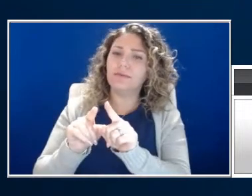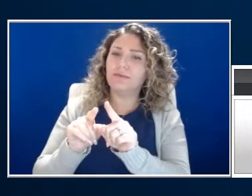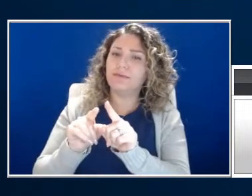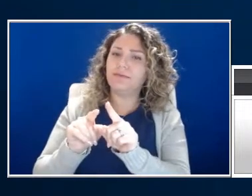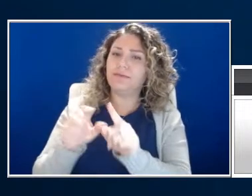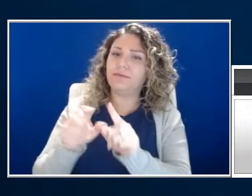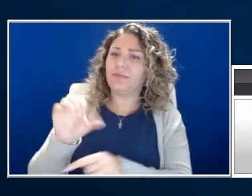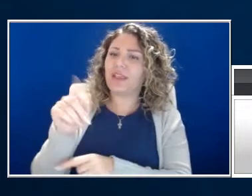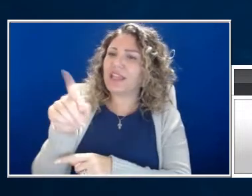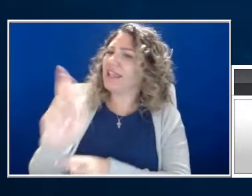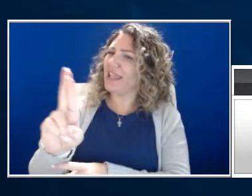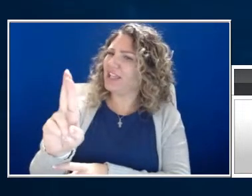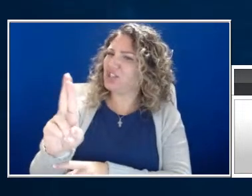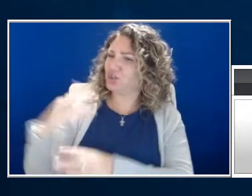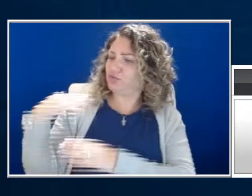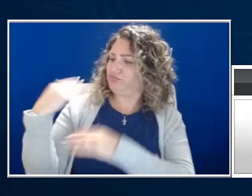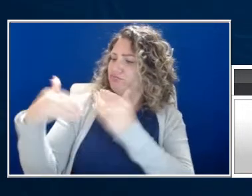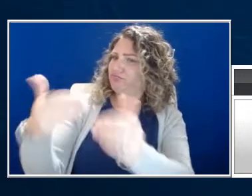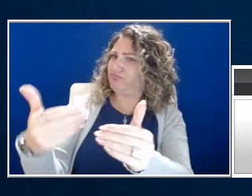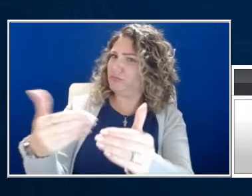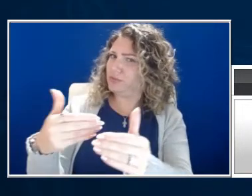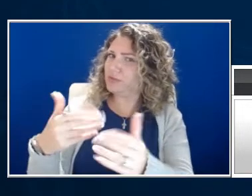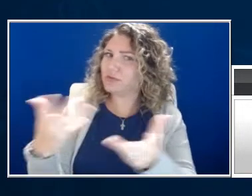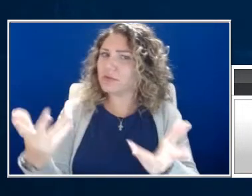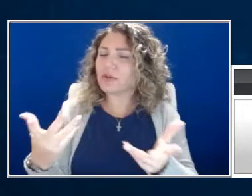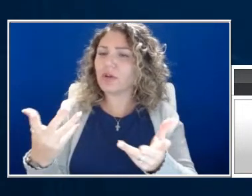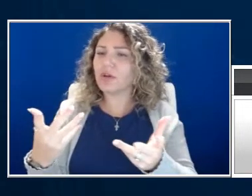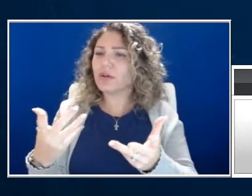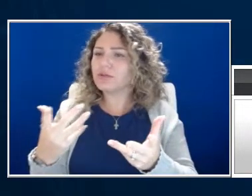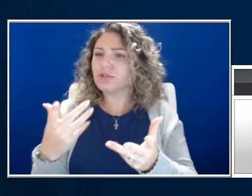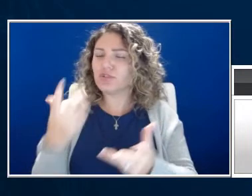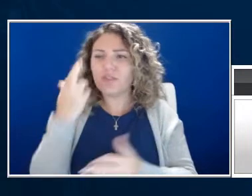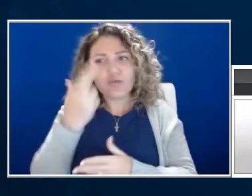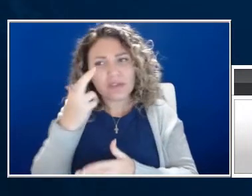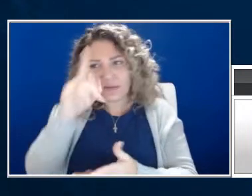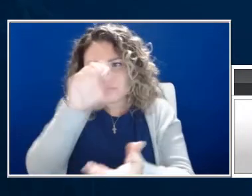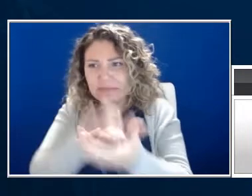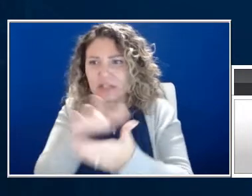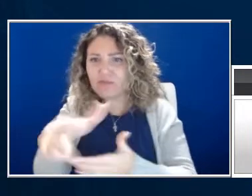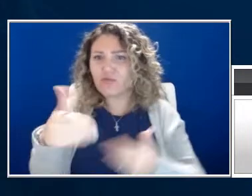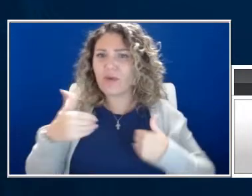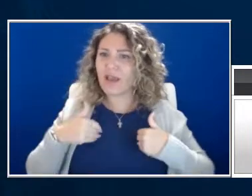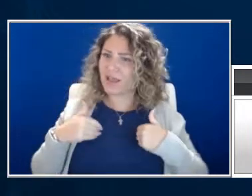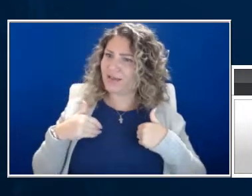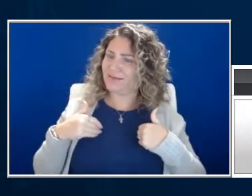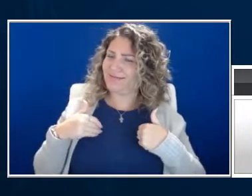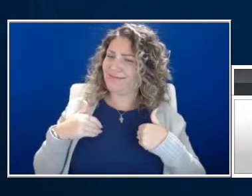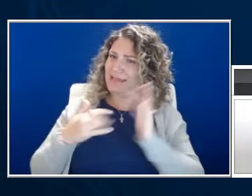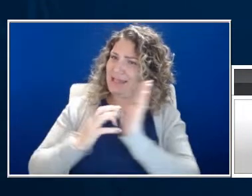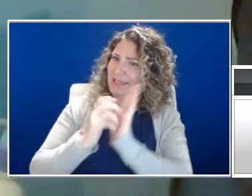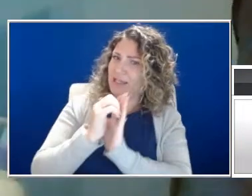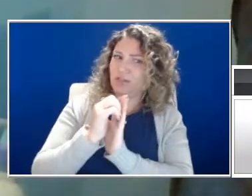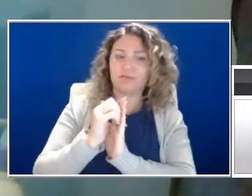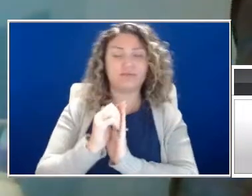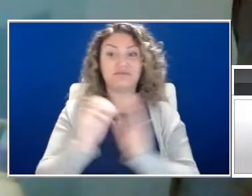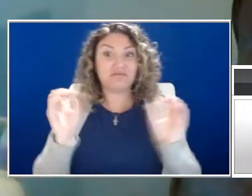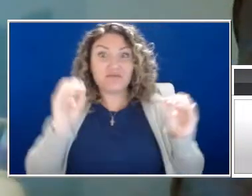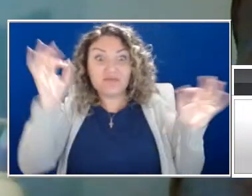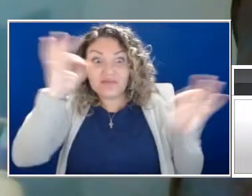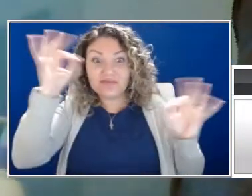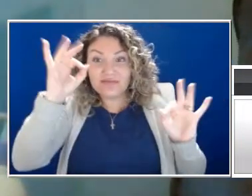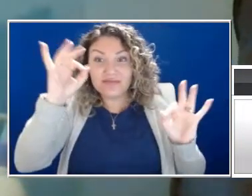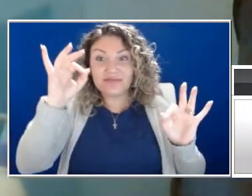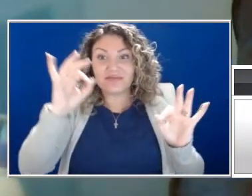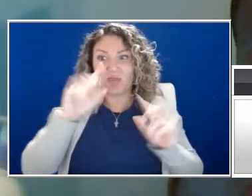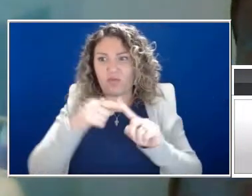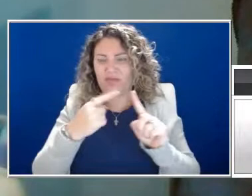your family? Did you have any reason to believe that you would have a cancer diagnosis? No idea. And when they told me it was